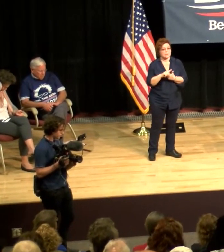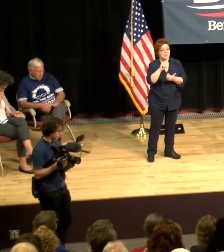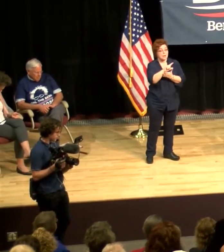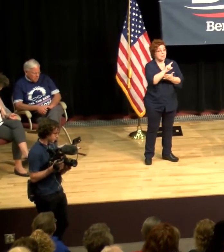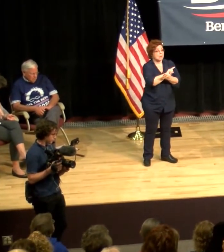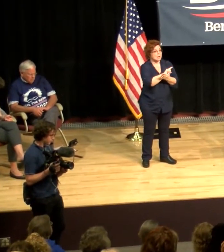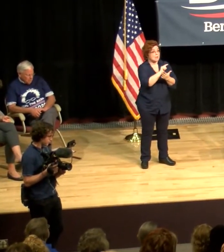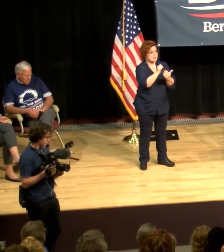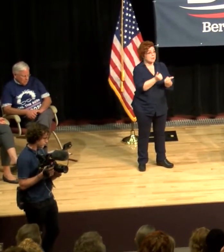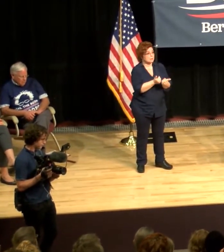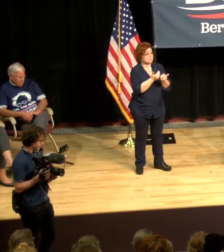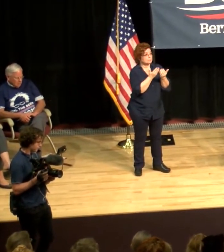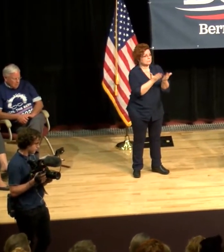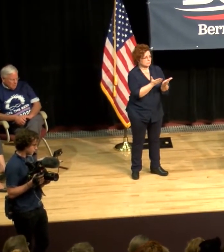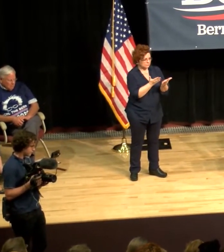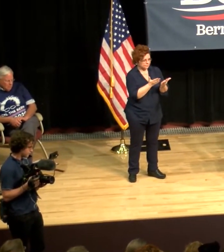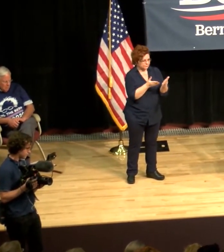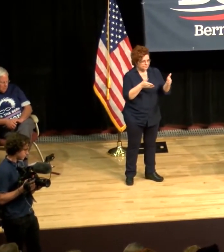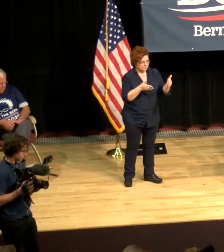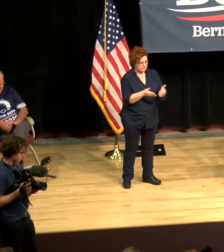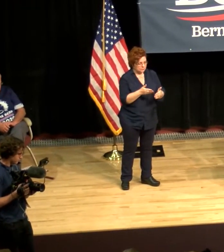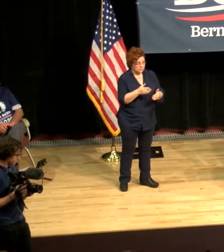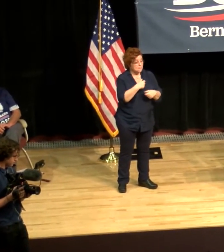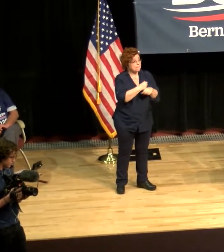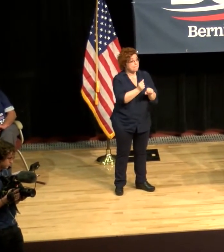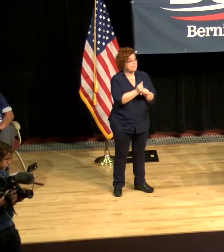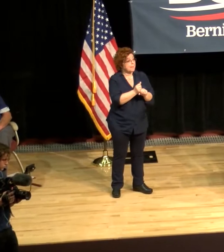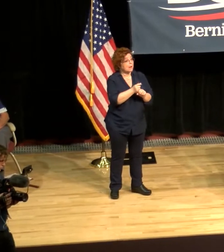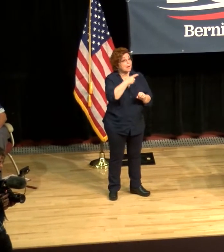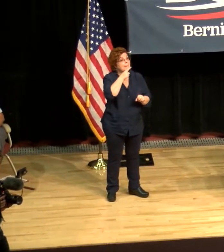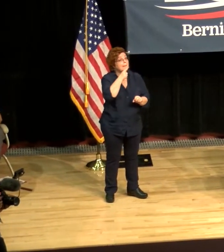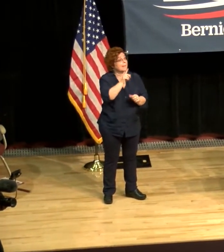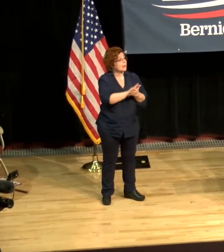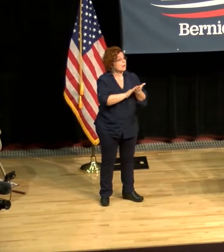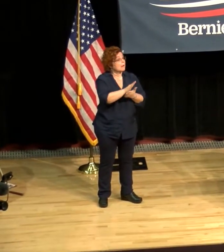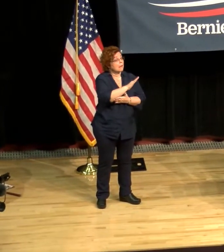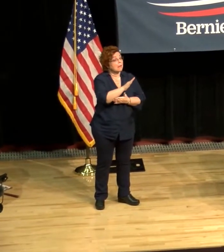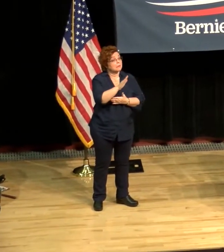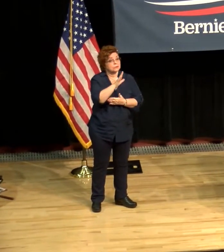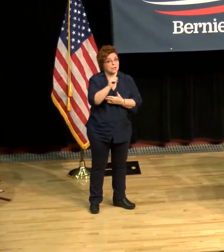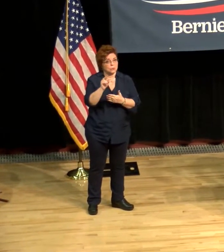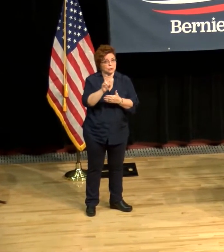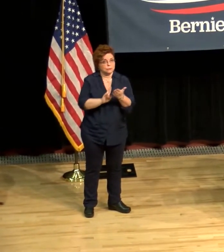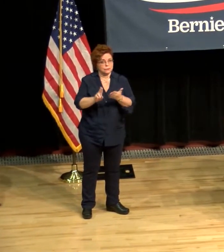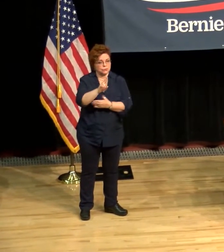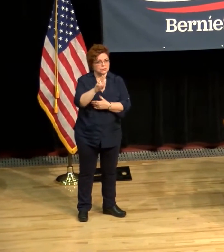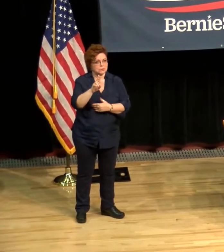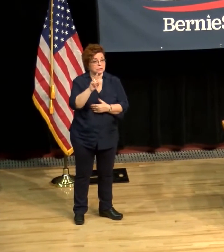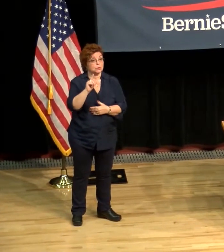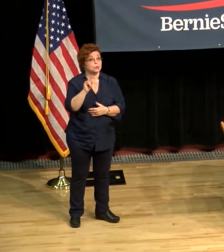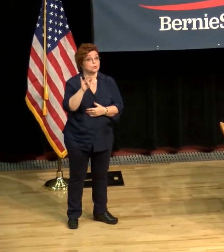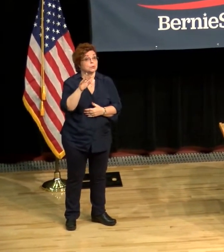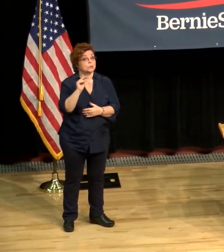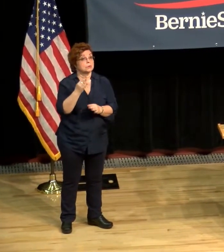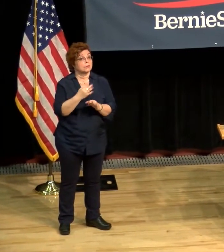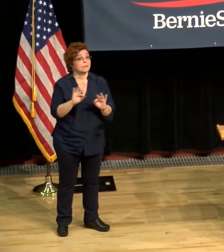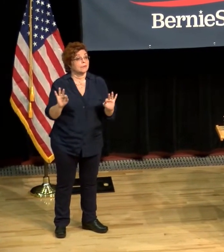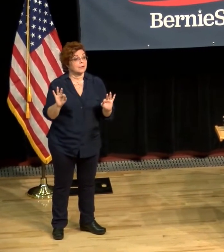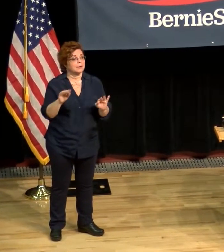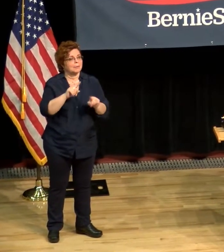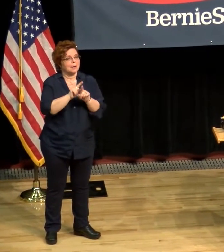legislation that I have introduced would not only make public colleges and universities tuition free, but by imposing